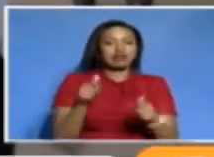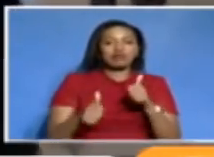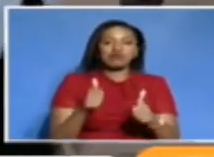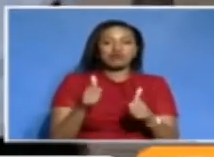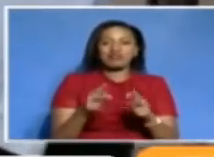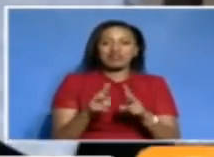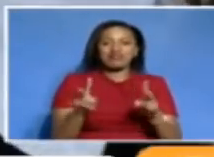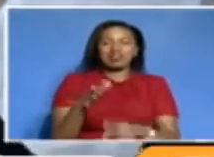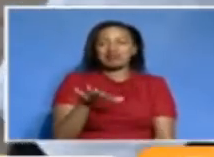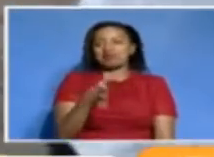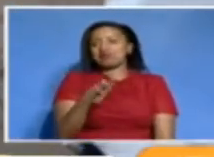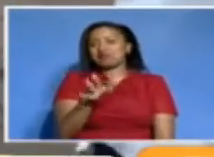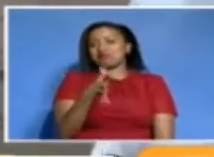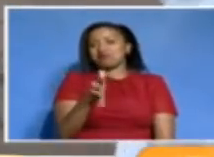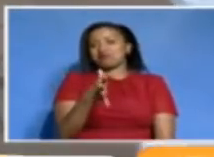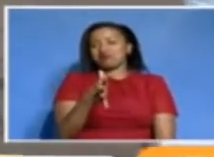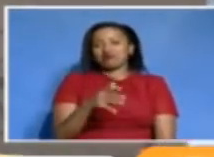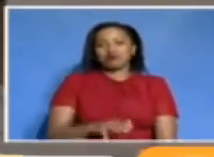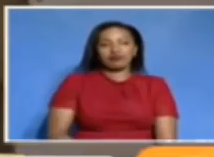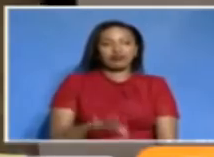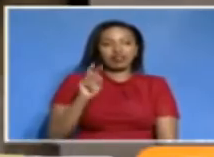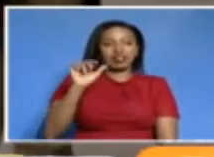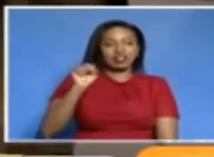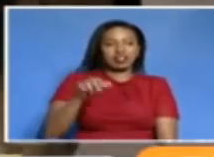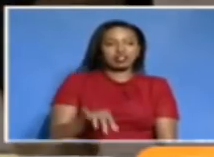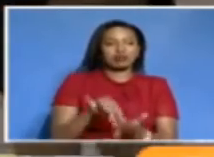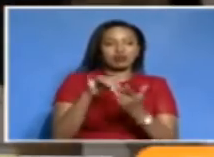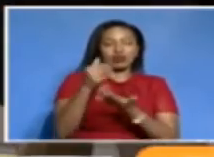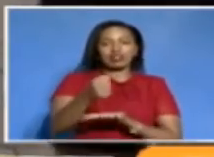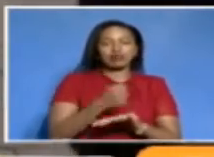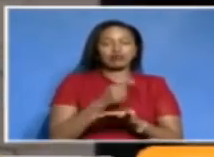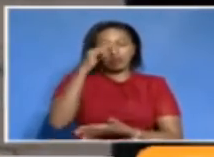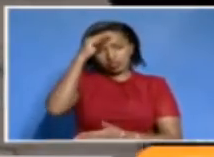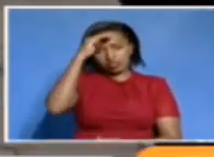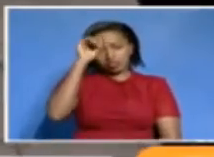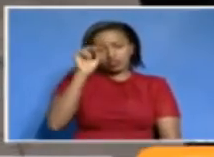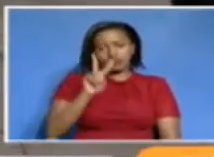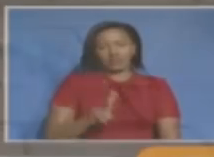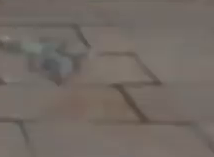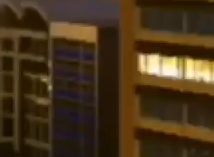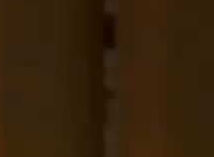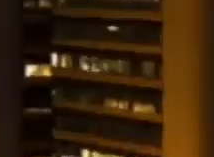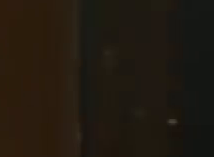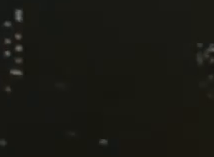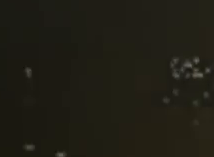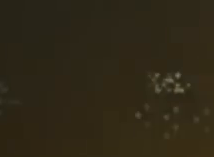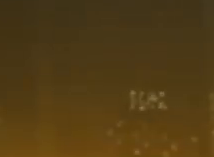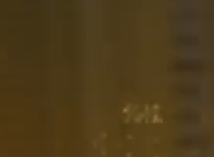Asha Mwilu on special assignment for Citizen TV in Nairobi.